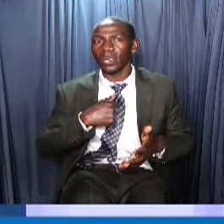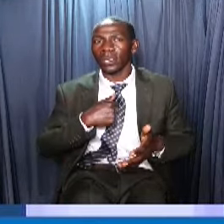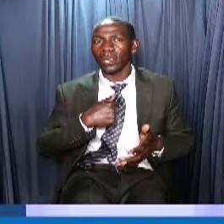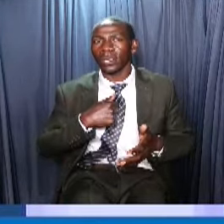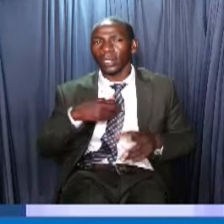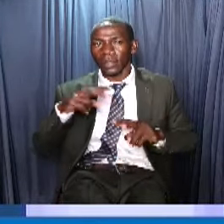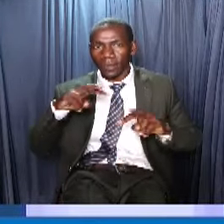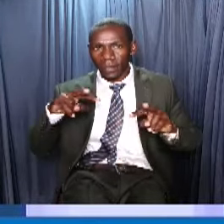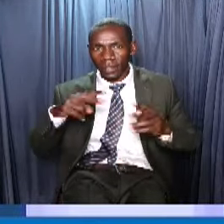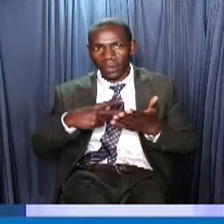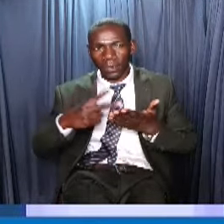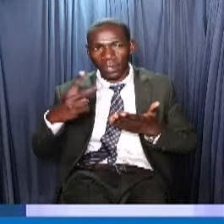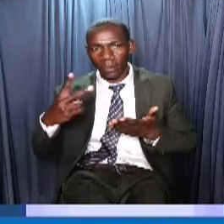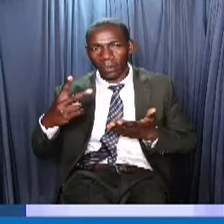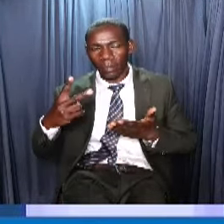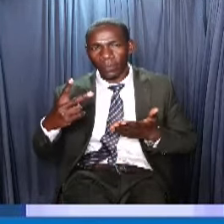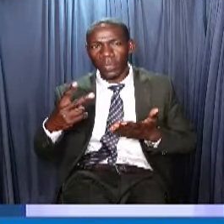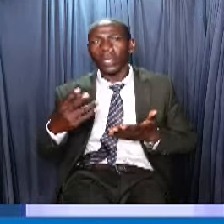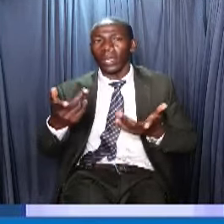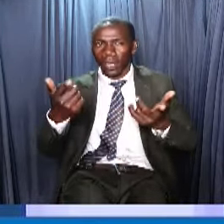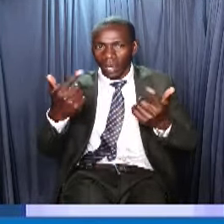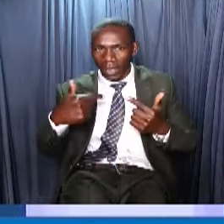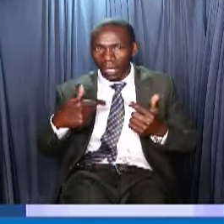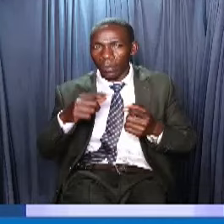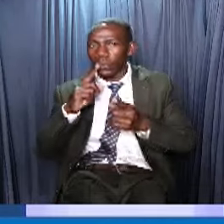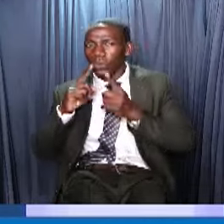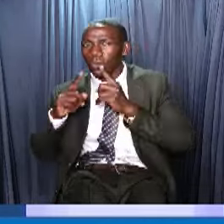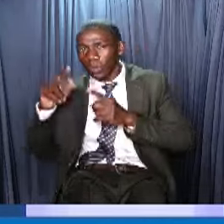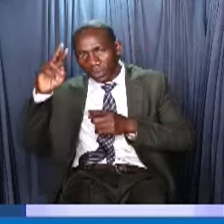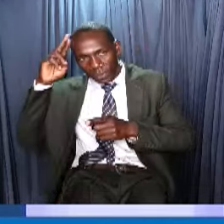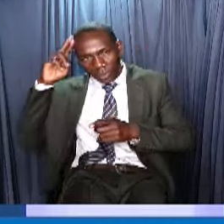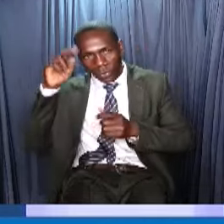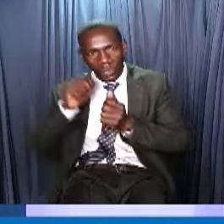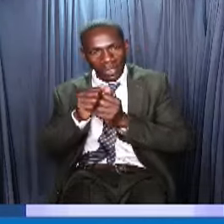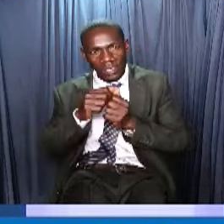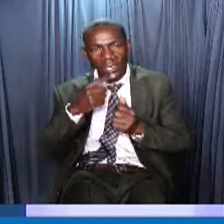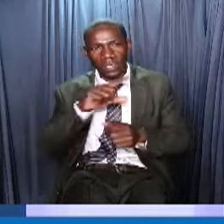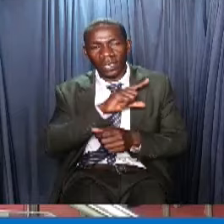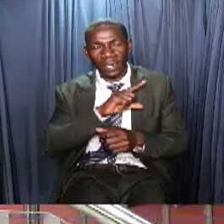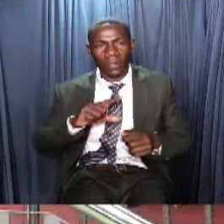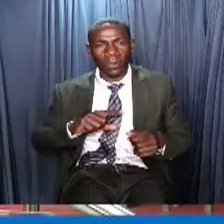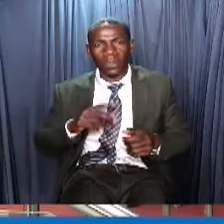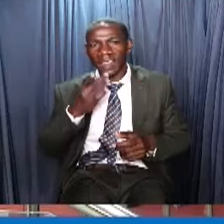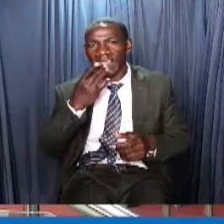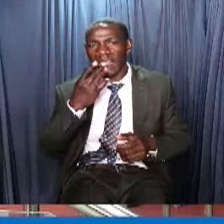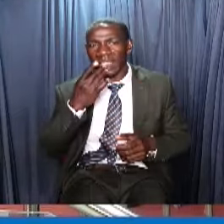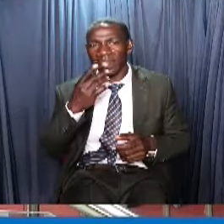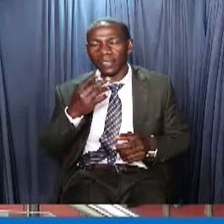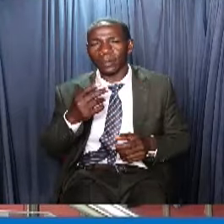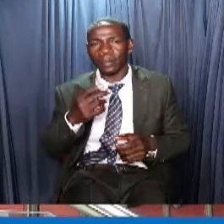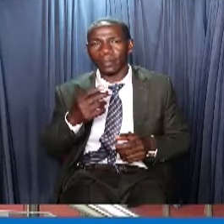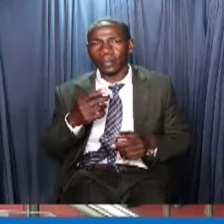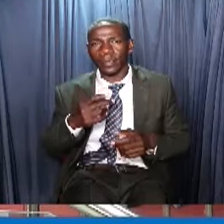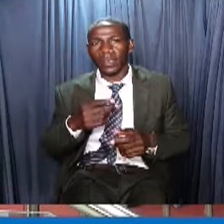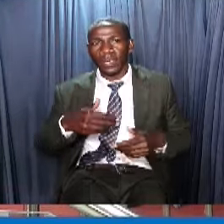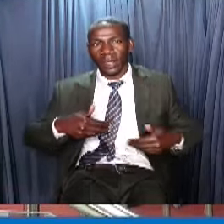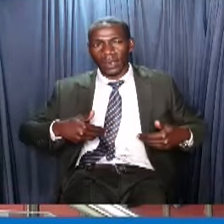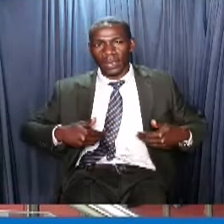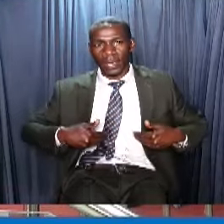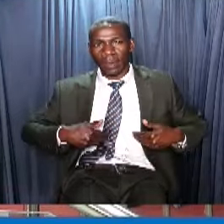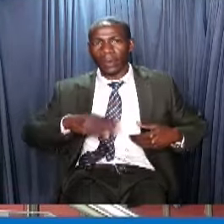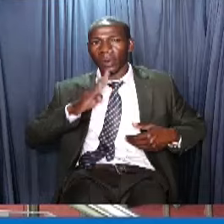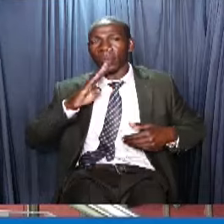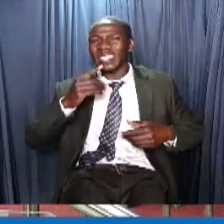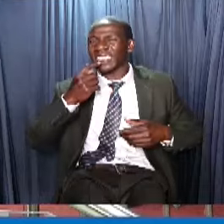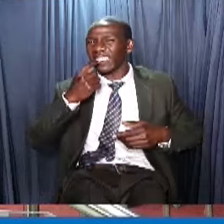Haya tafuta wa pili sasa. Now seek for the second. Haya njoo tusemezane sema. Now come reason together says the Lord. Mizenu japokuwa nyekundu. Though your sins are red. Kijana zitakuwa